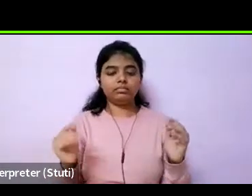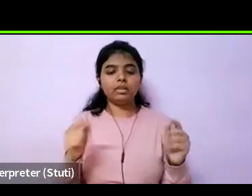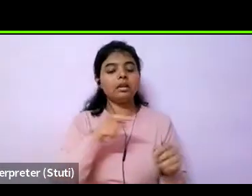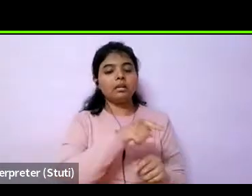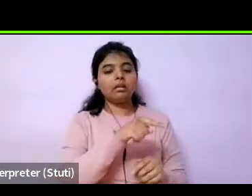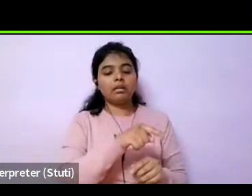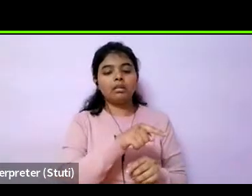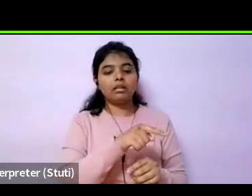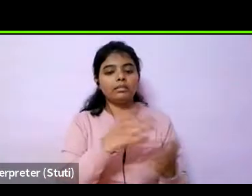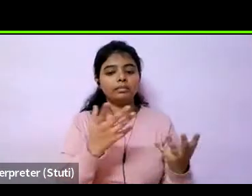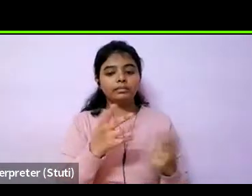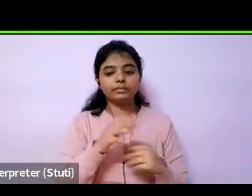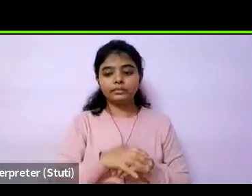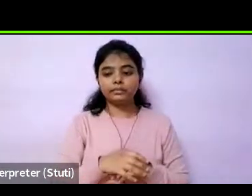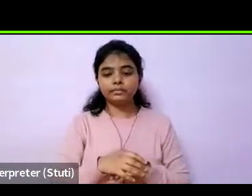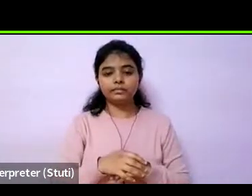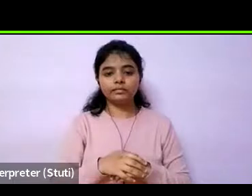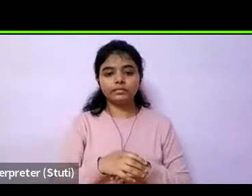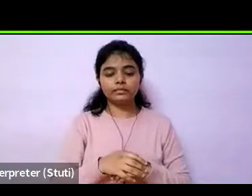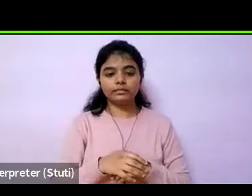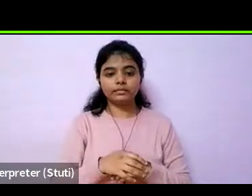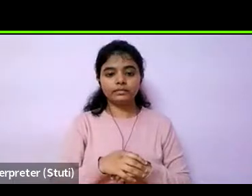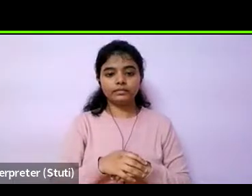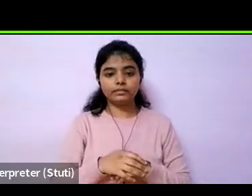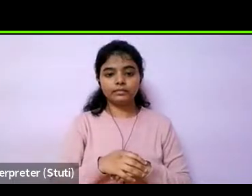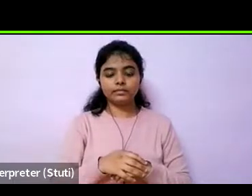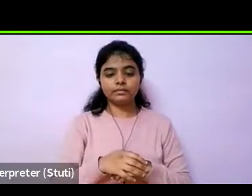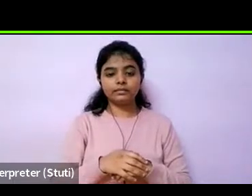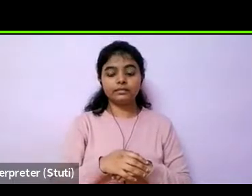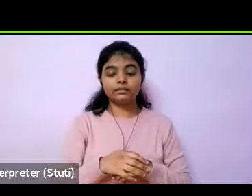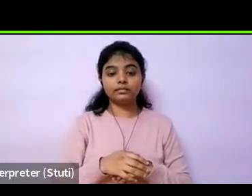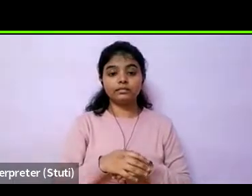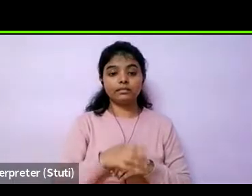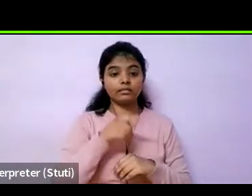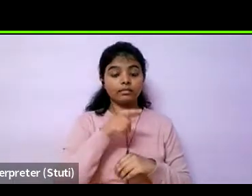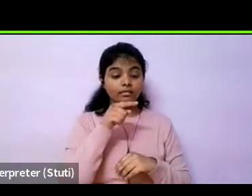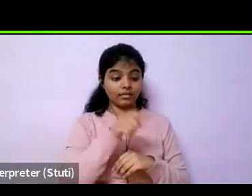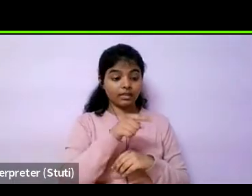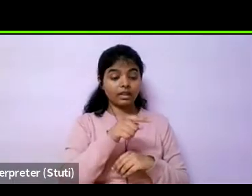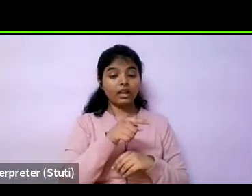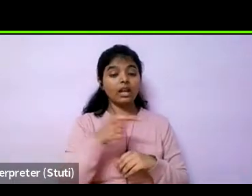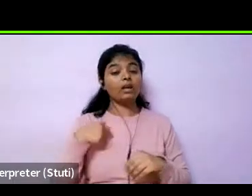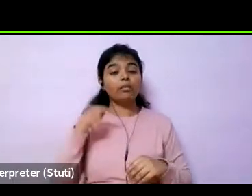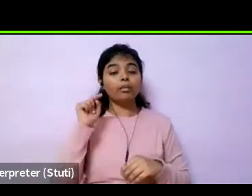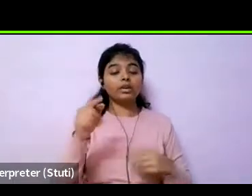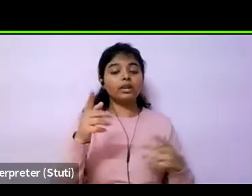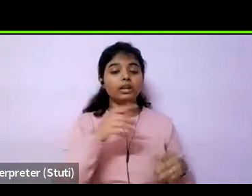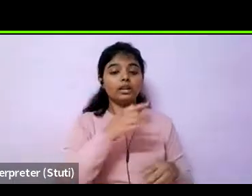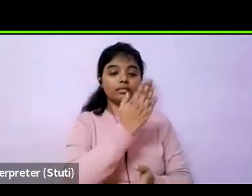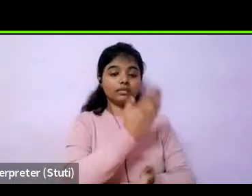have often noted is that the able-bodied, they imagine themselves to be